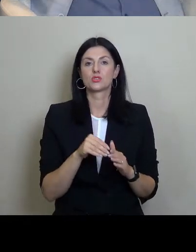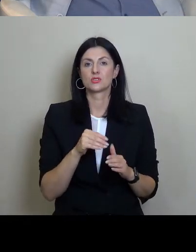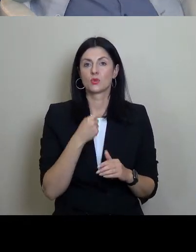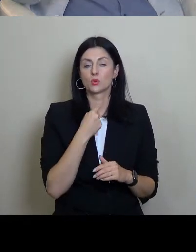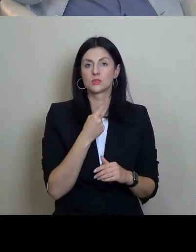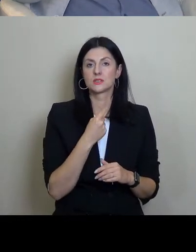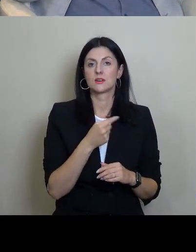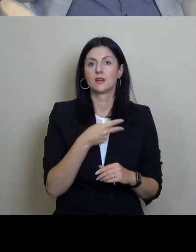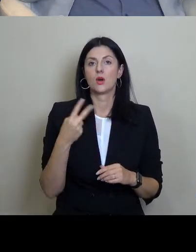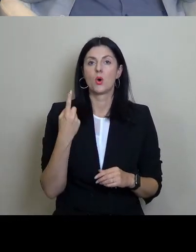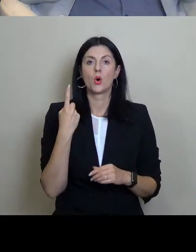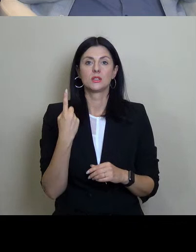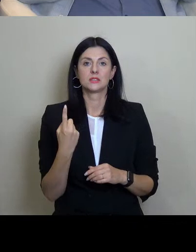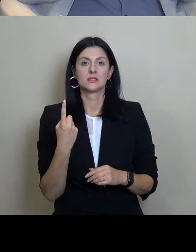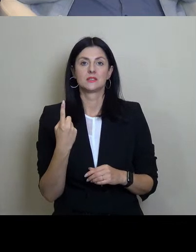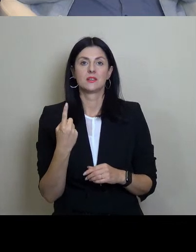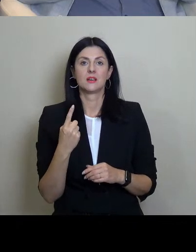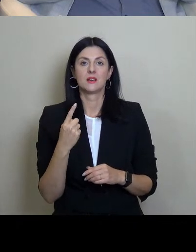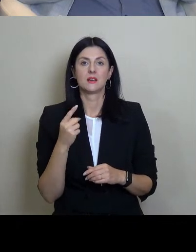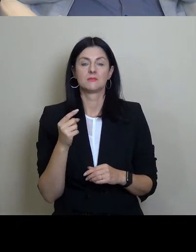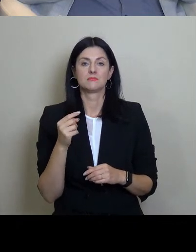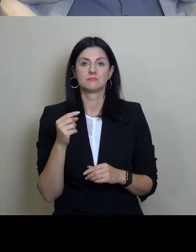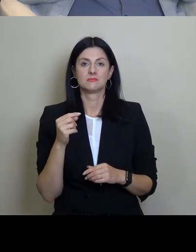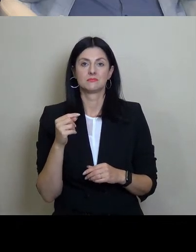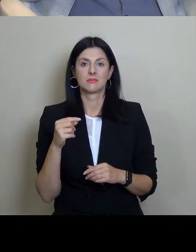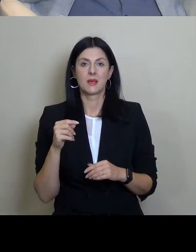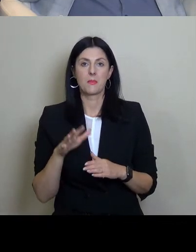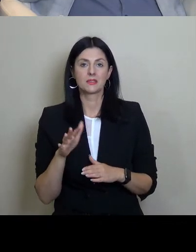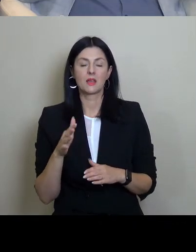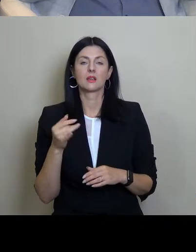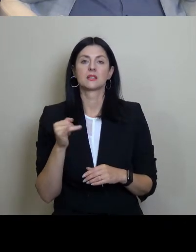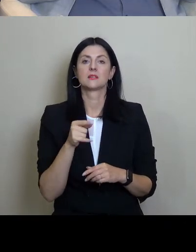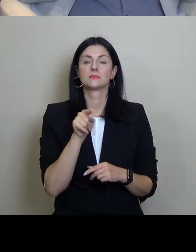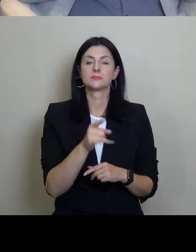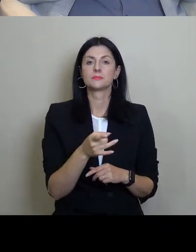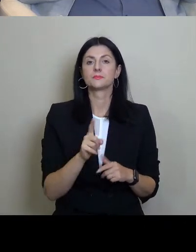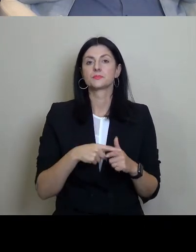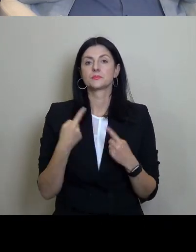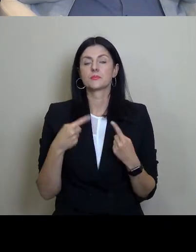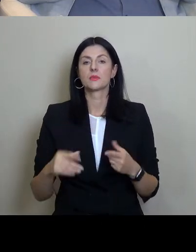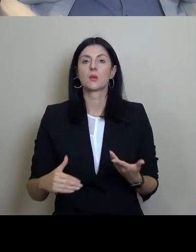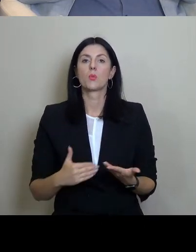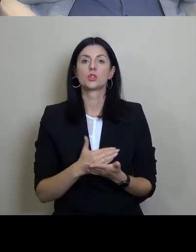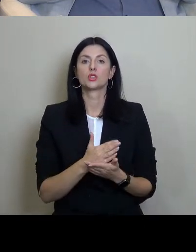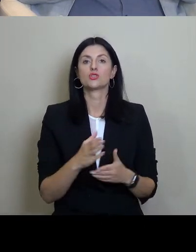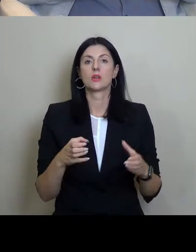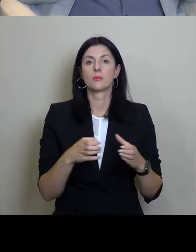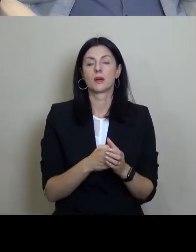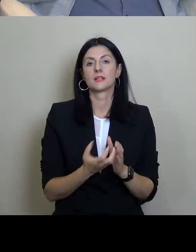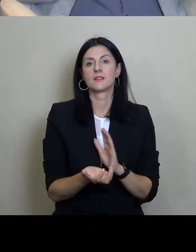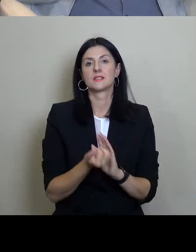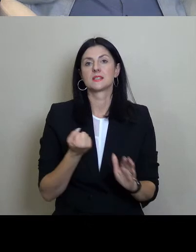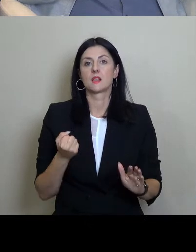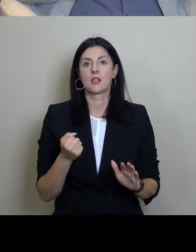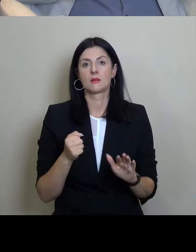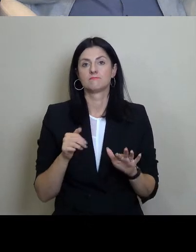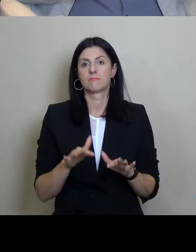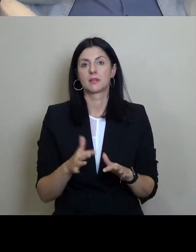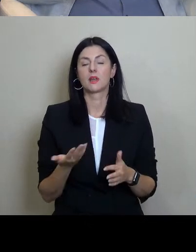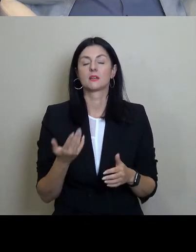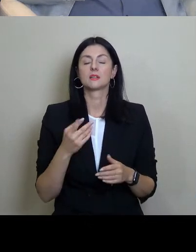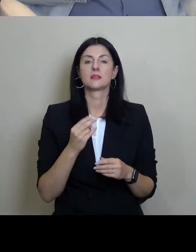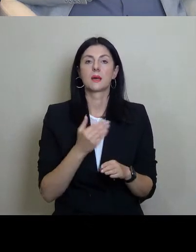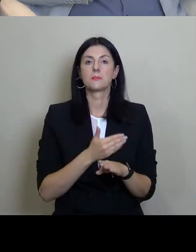we'll know how many votes would be for one mandate, and we'll know how many mandates are won by the